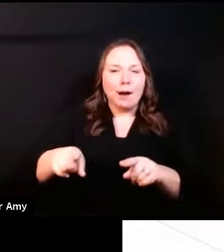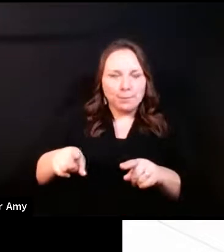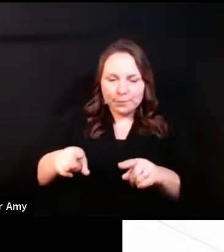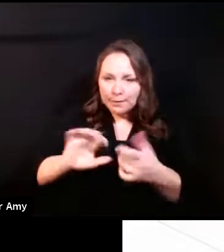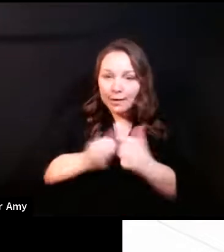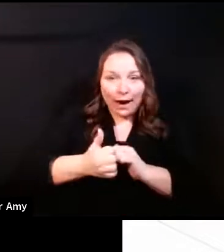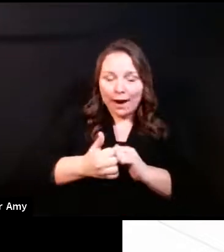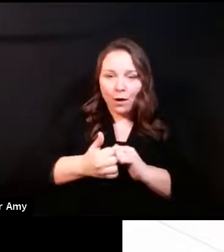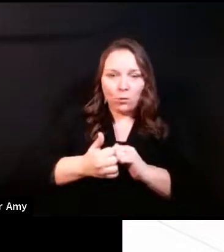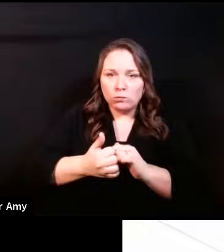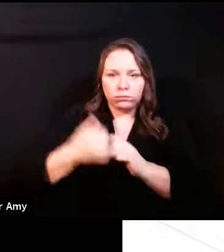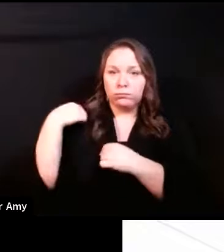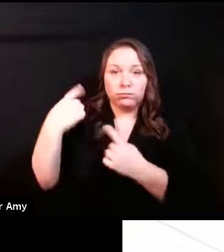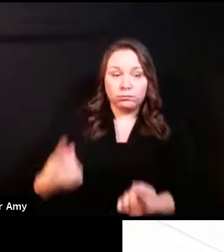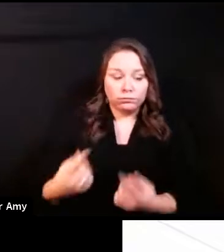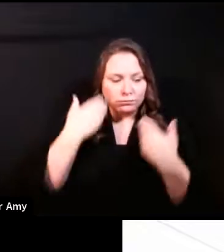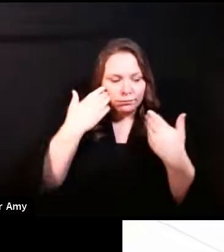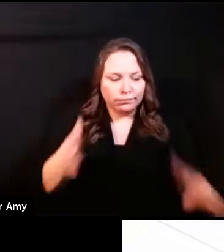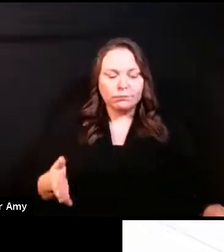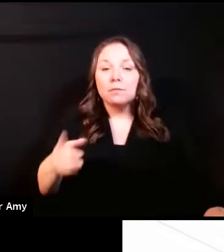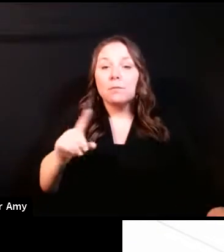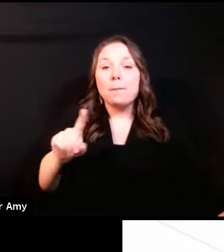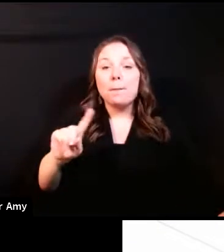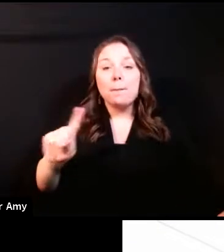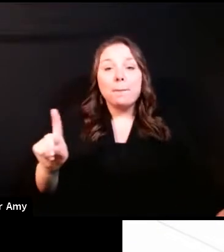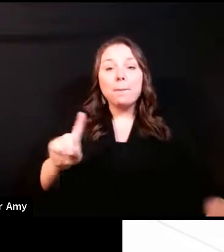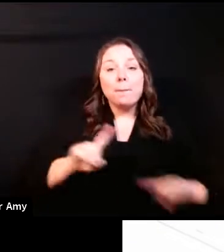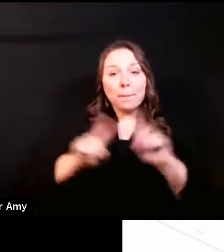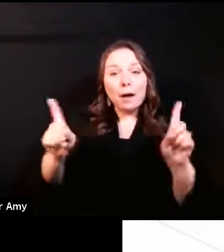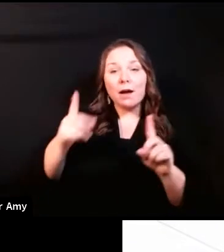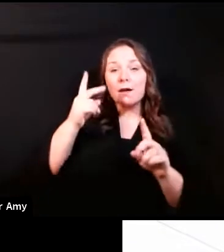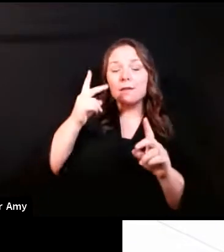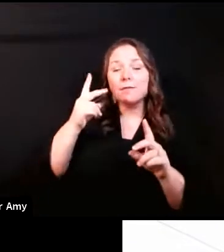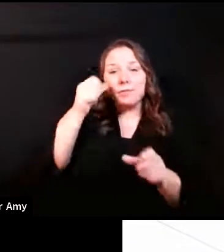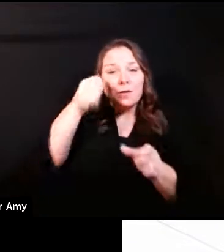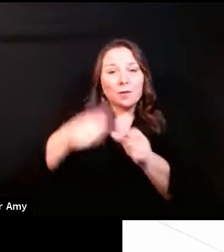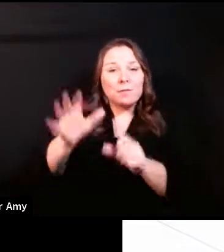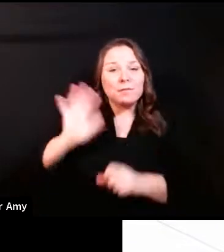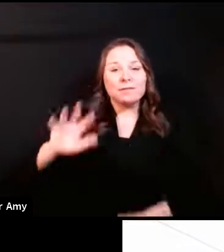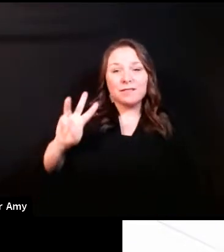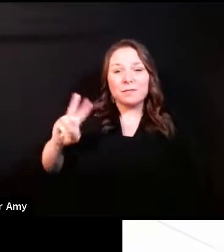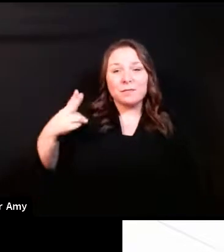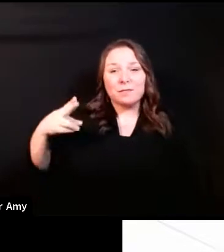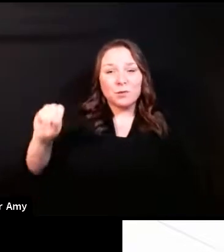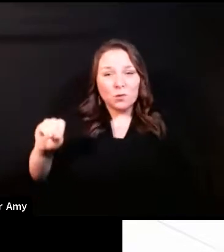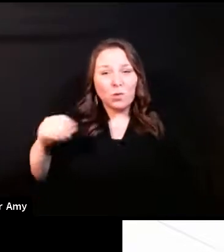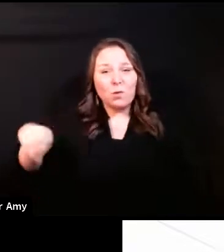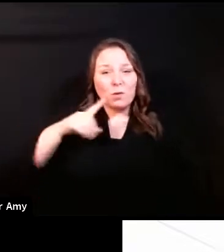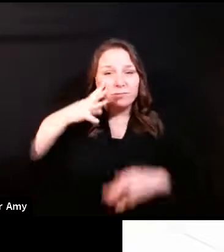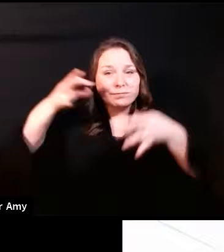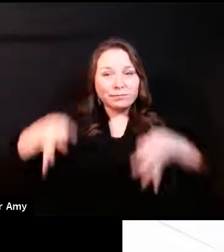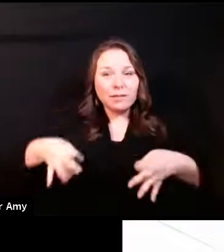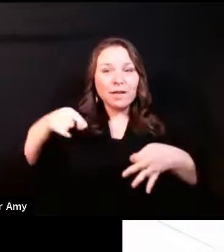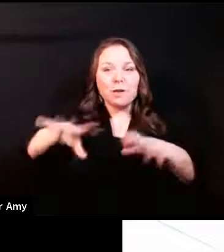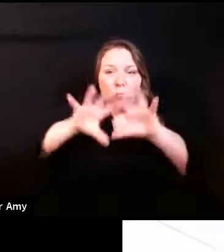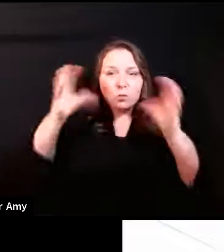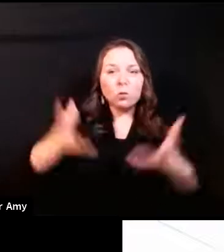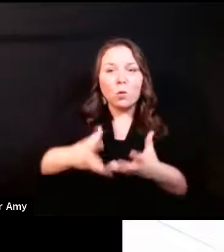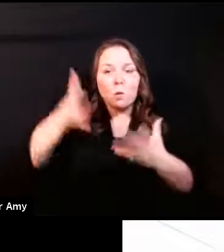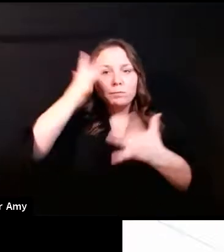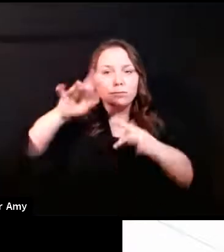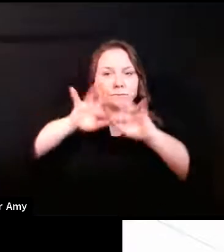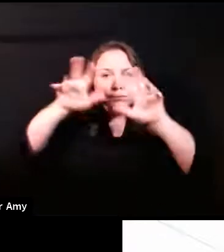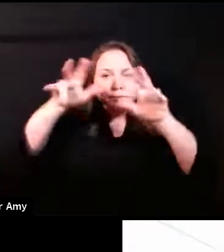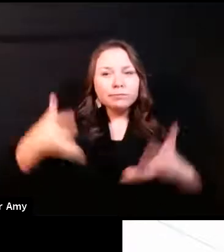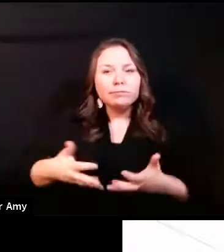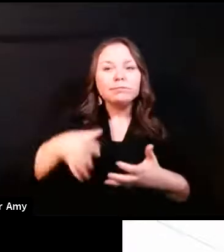of magnitude that it's been. So, I remember back to when the WHO declared this a global pandemic. I think that was really kind